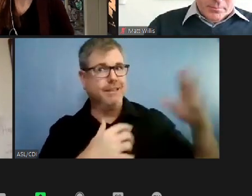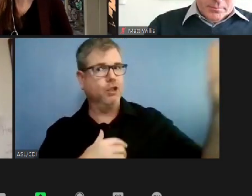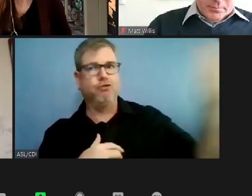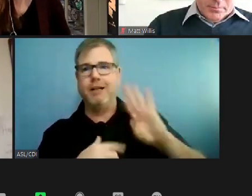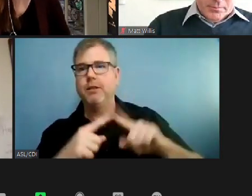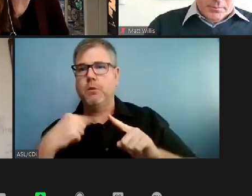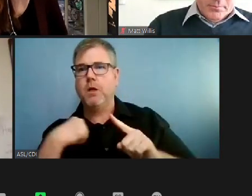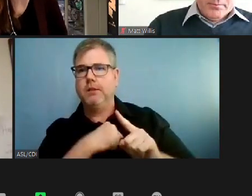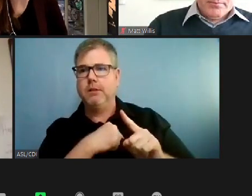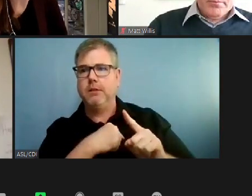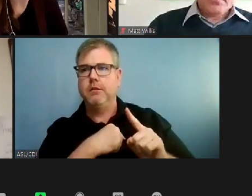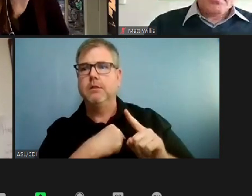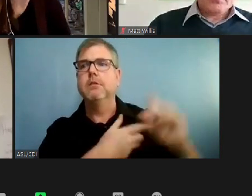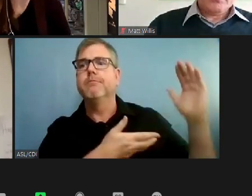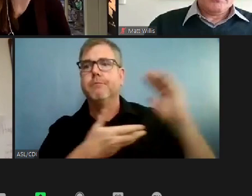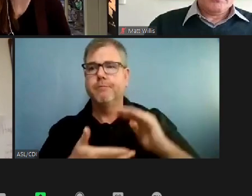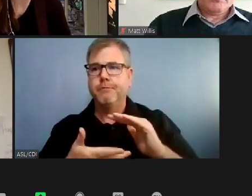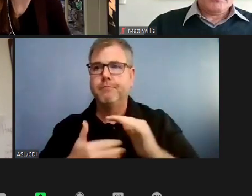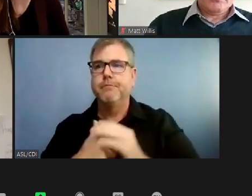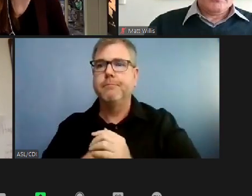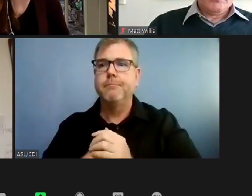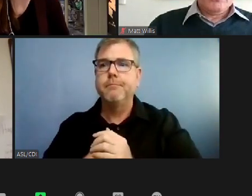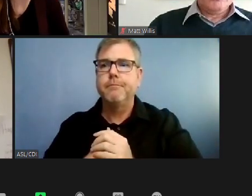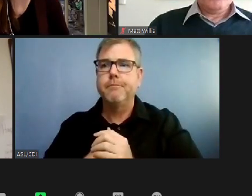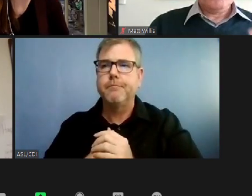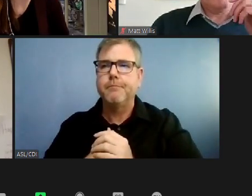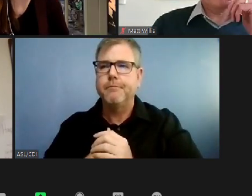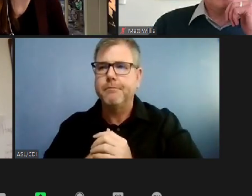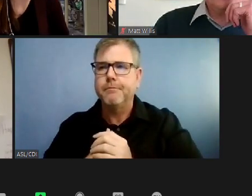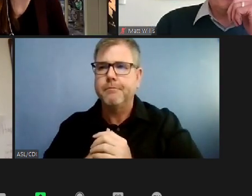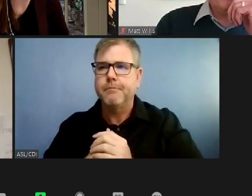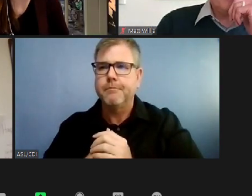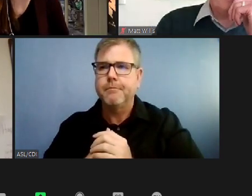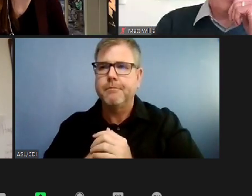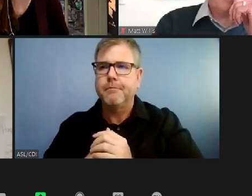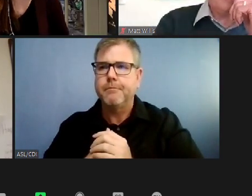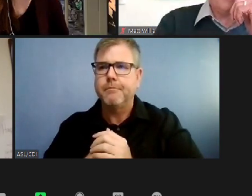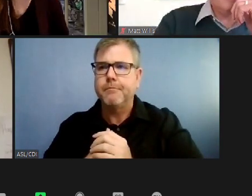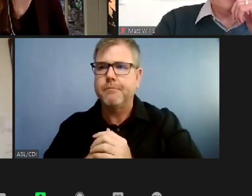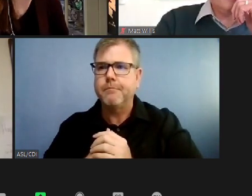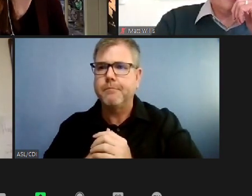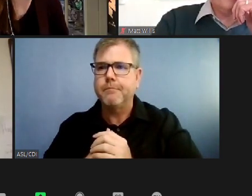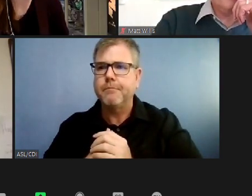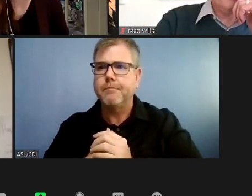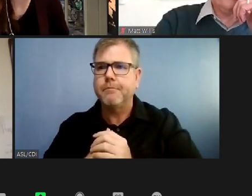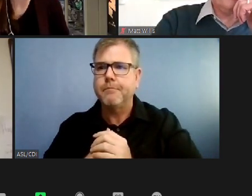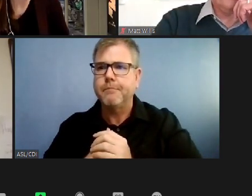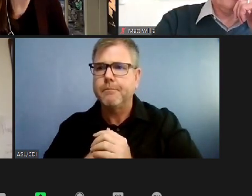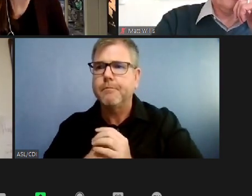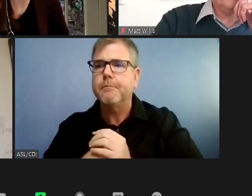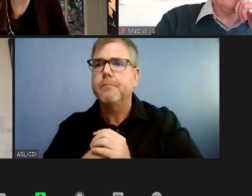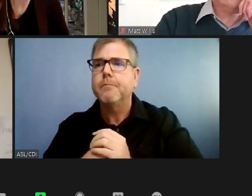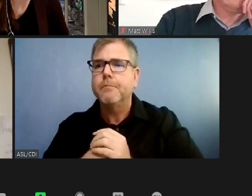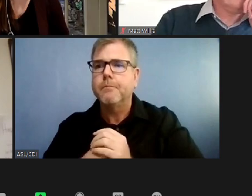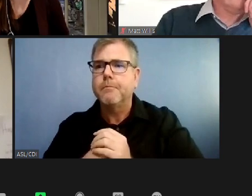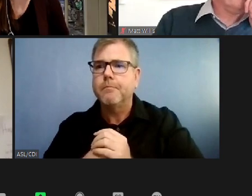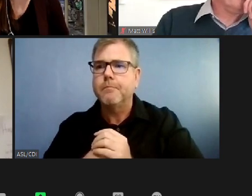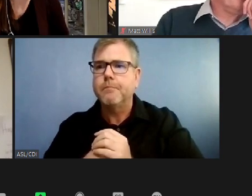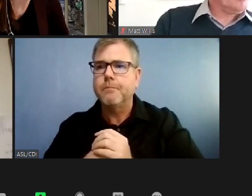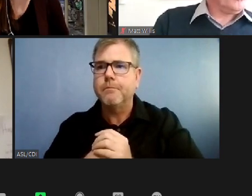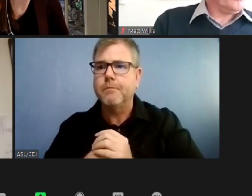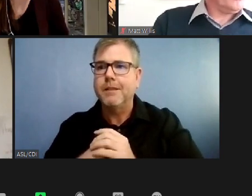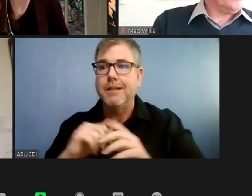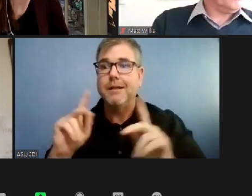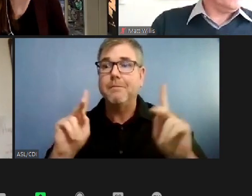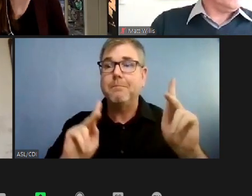are watching on the East Coast around the DC area to watch these kind of trucks, because this is so important from a logistics standpoint, to watch these trucks and